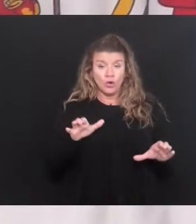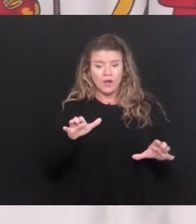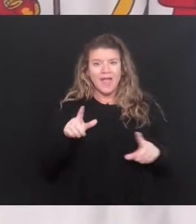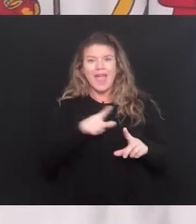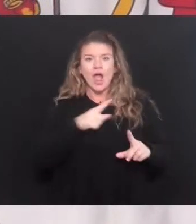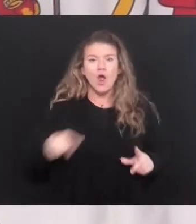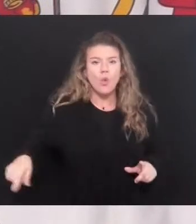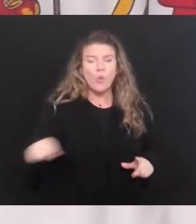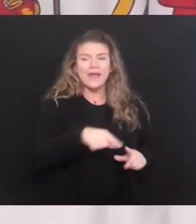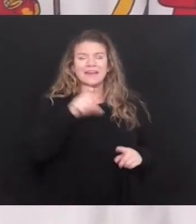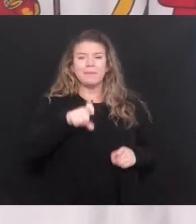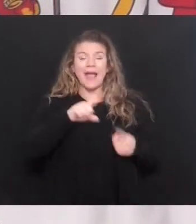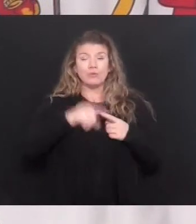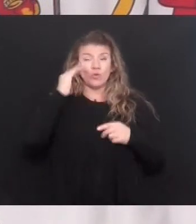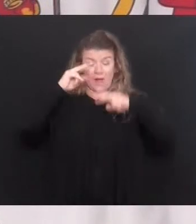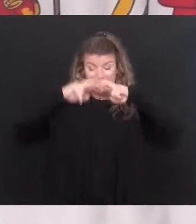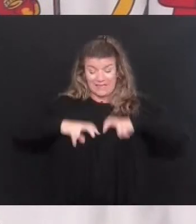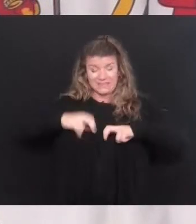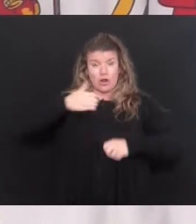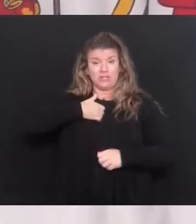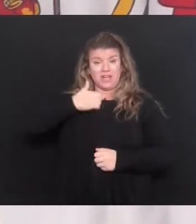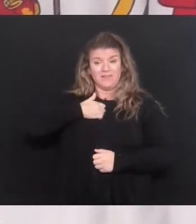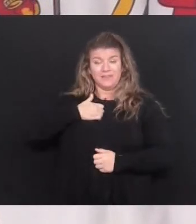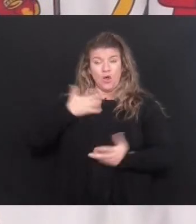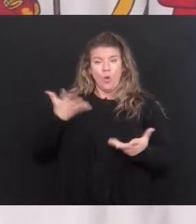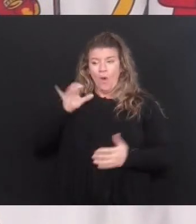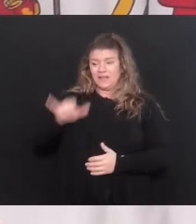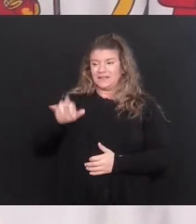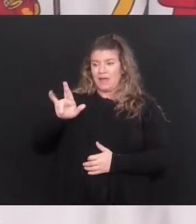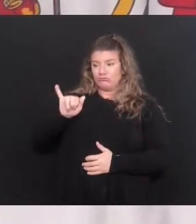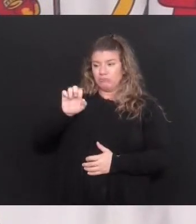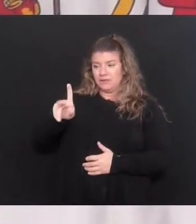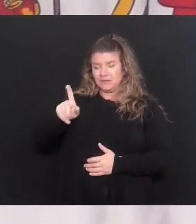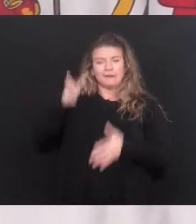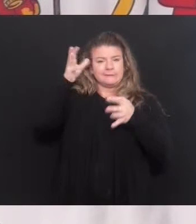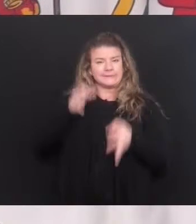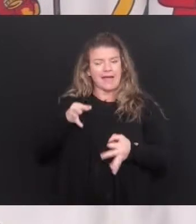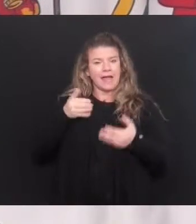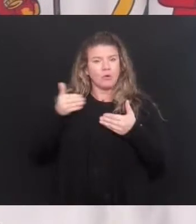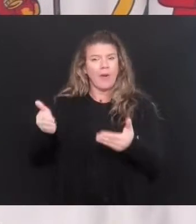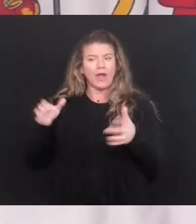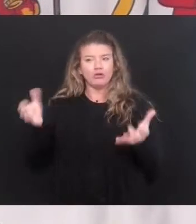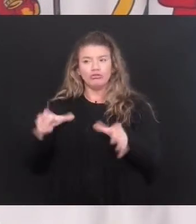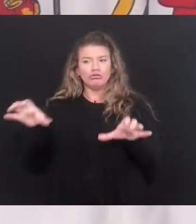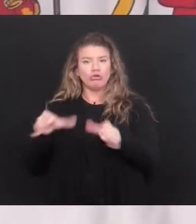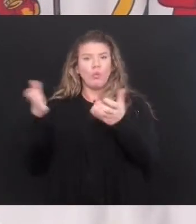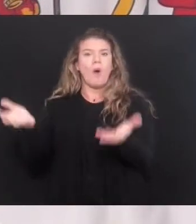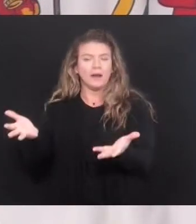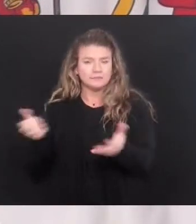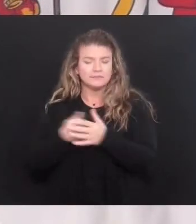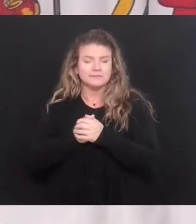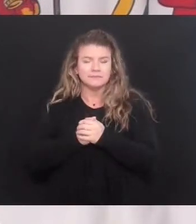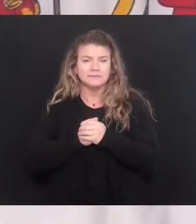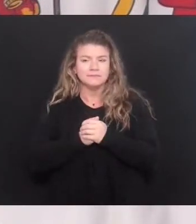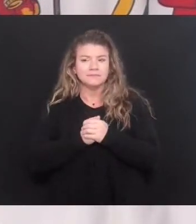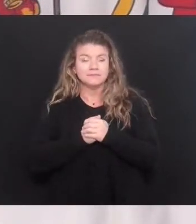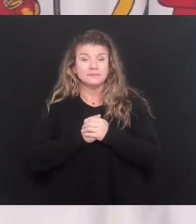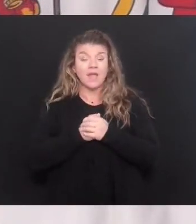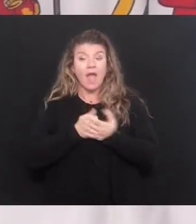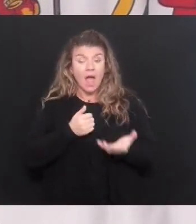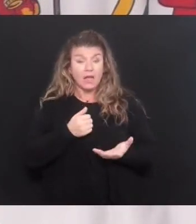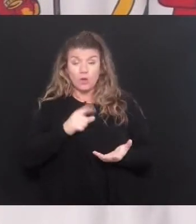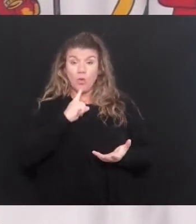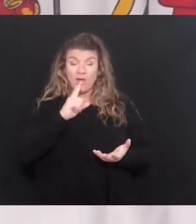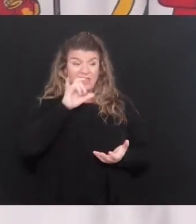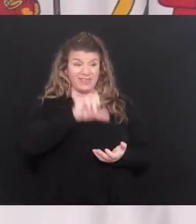able to assess that risk ourselves and then decide what to do. So David, you know, it's a concern. It's